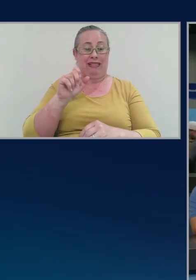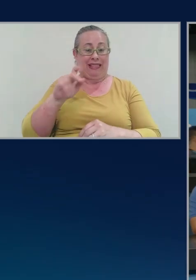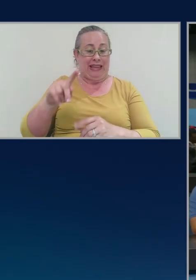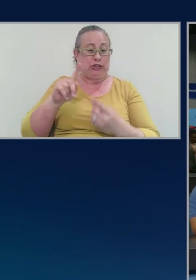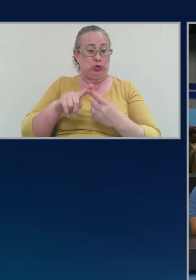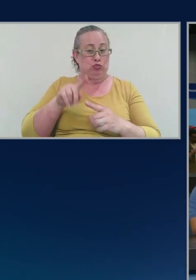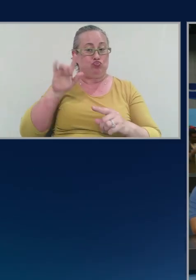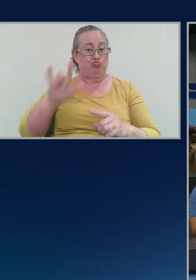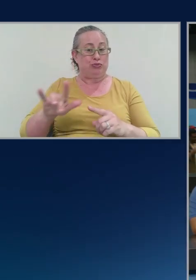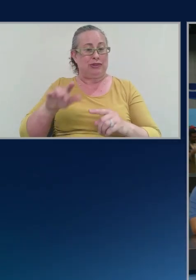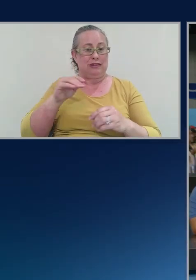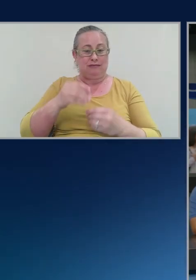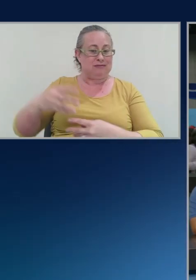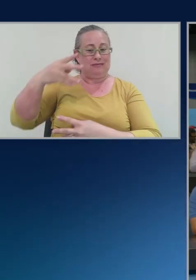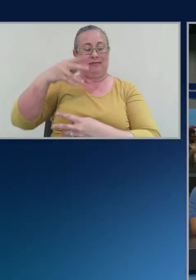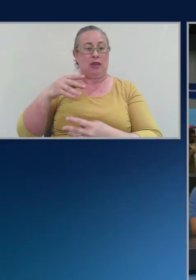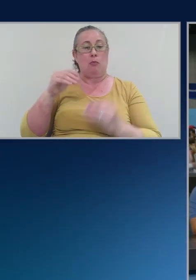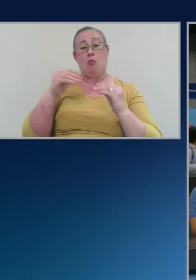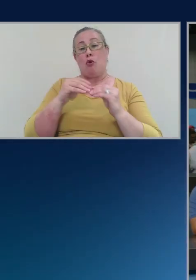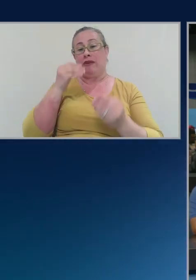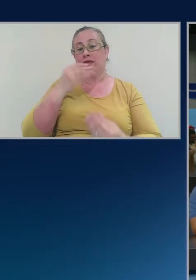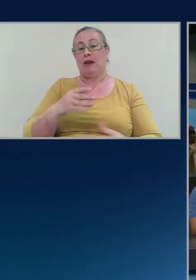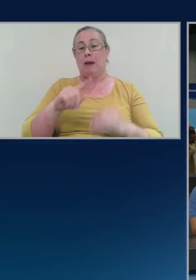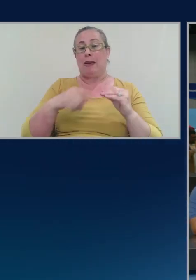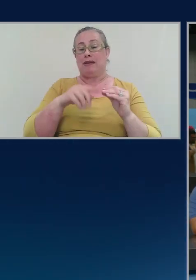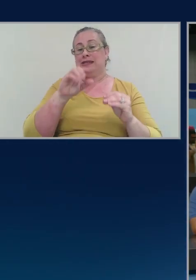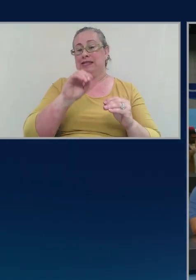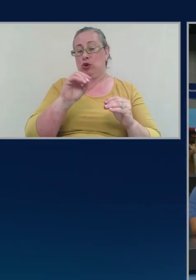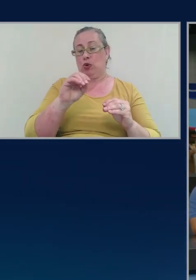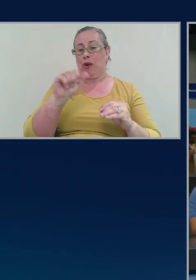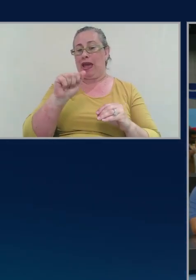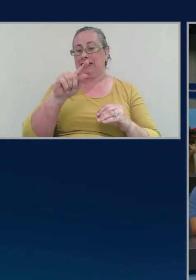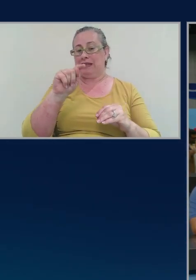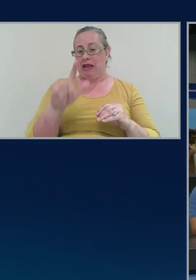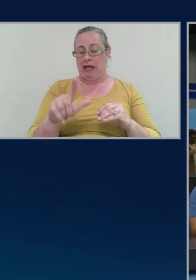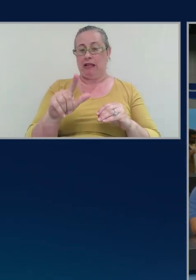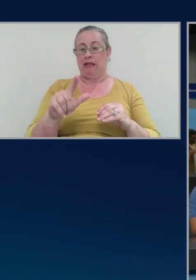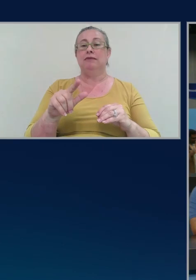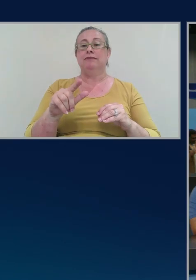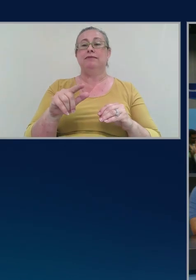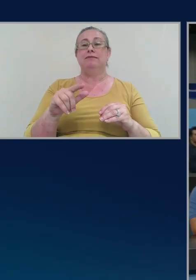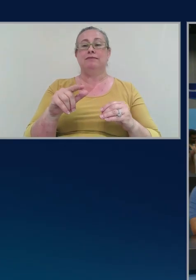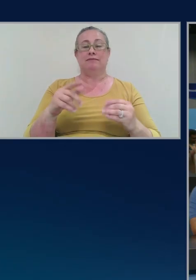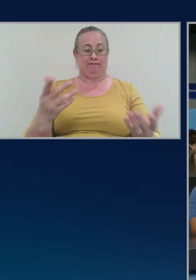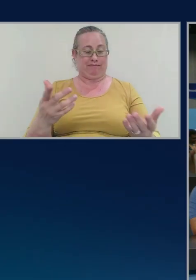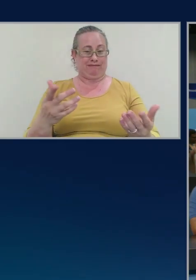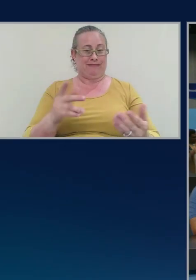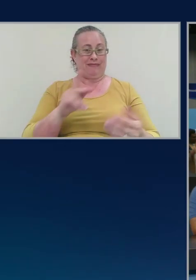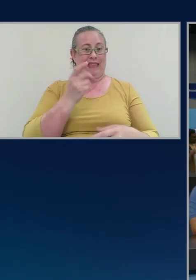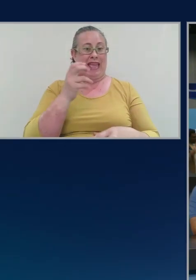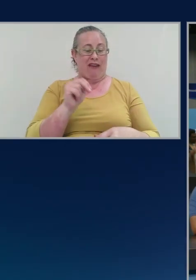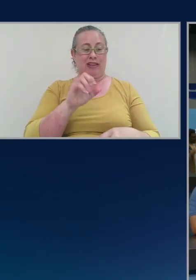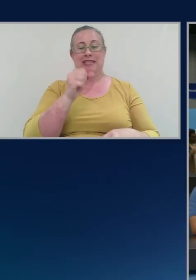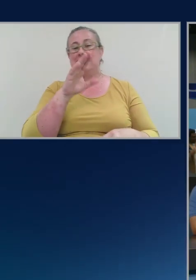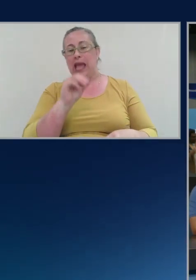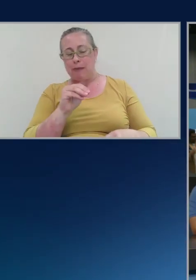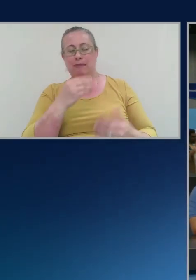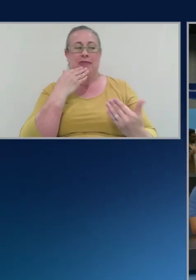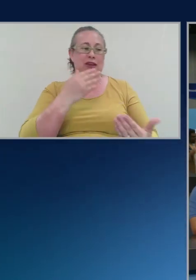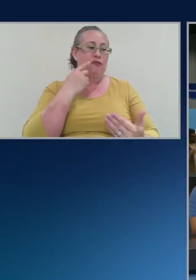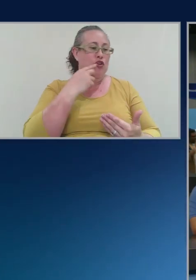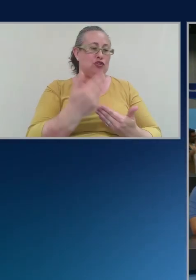more information about zero-ETL with OpenSearch and S3. Kevin, Sam, thank you for joining us. Thank you so much.